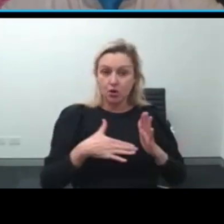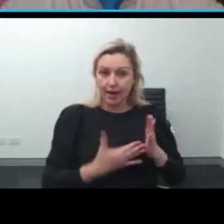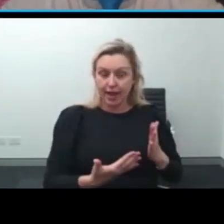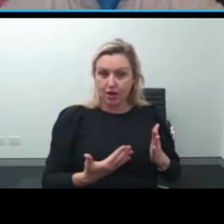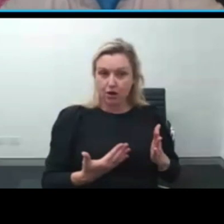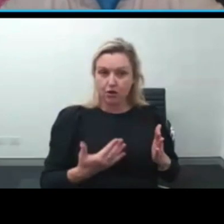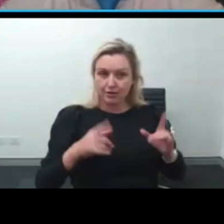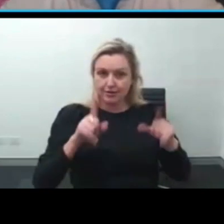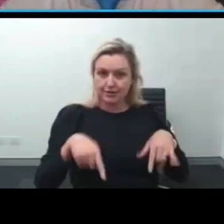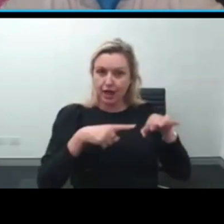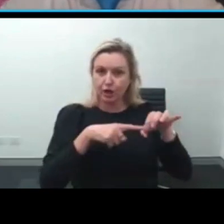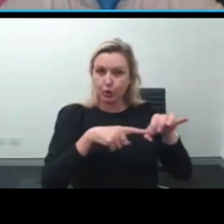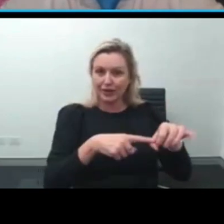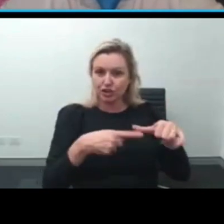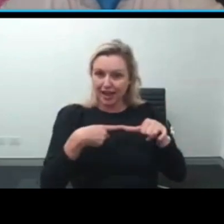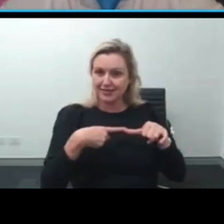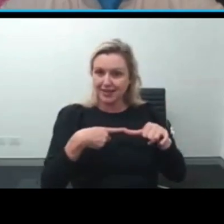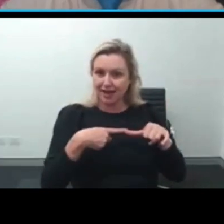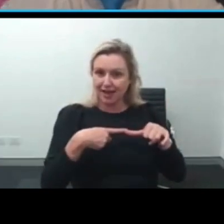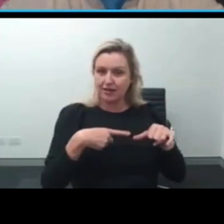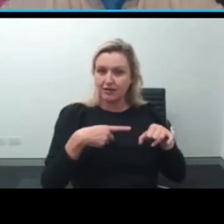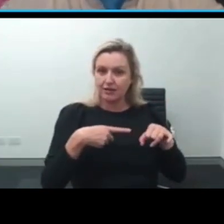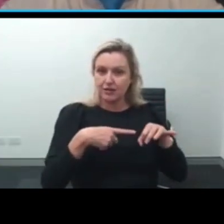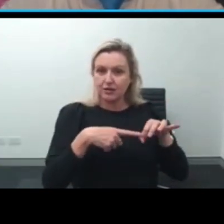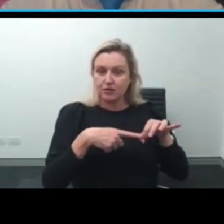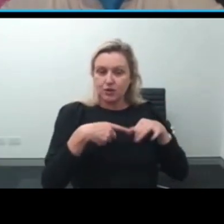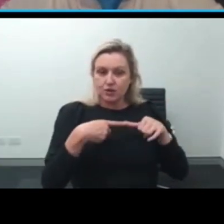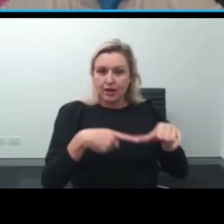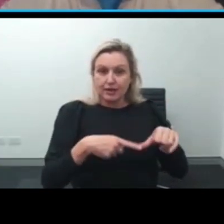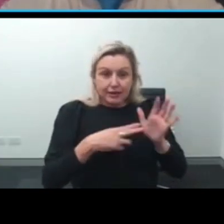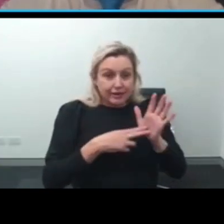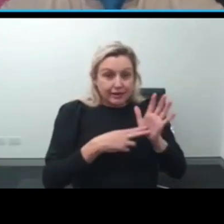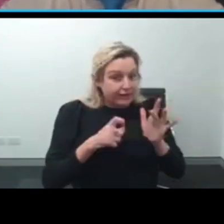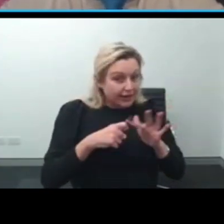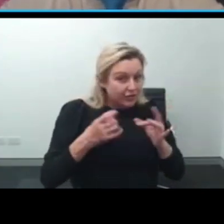the Q&A session. So we'll just check, Nick, if you're ready there for a